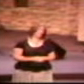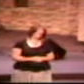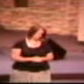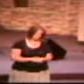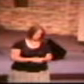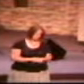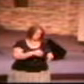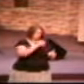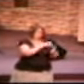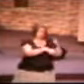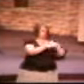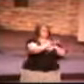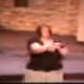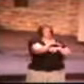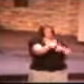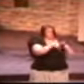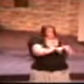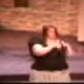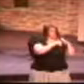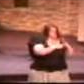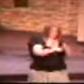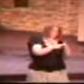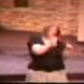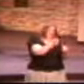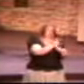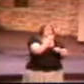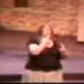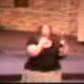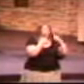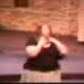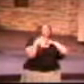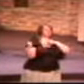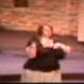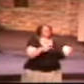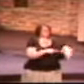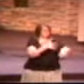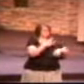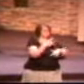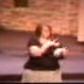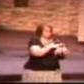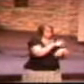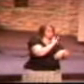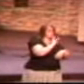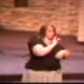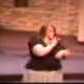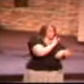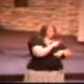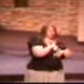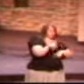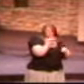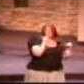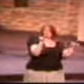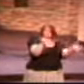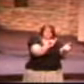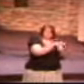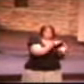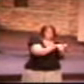chapter 55 begins everyone who thirst come to the waters and you that have no money